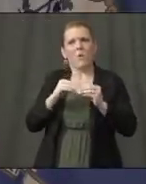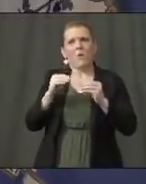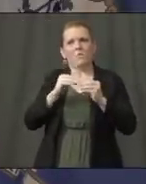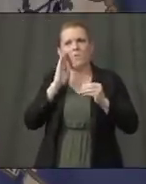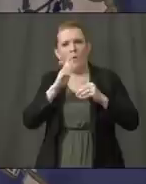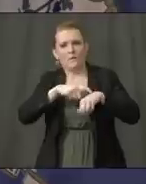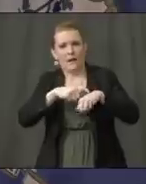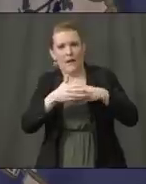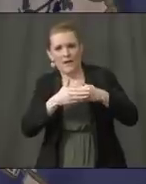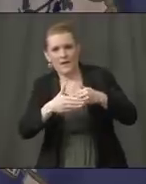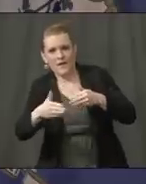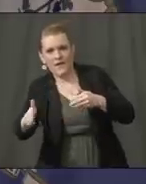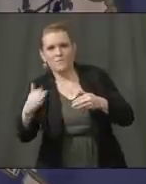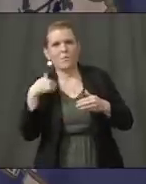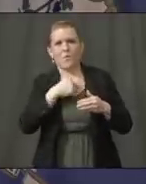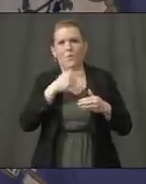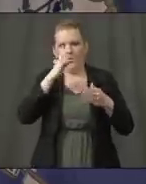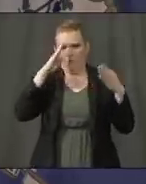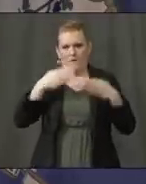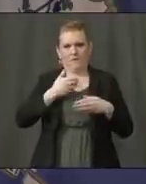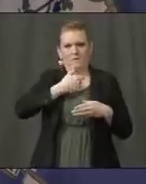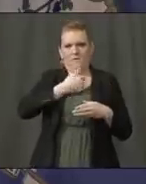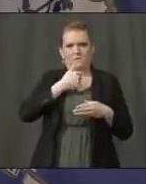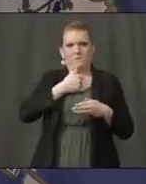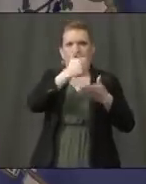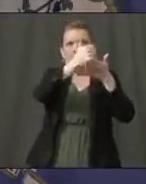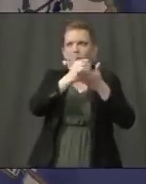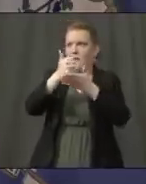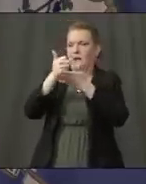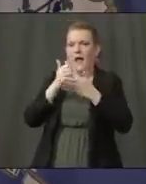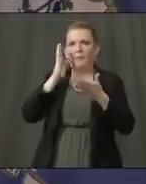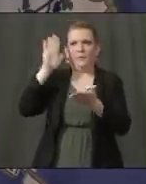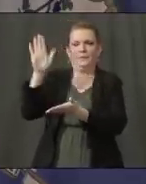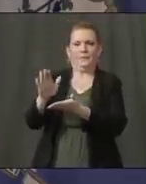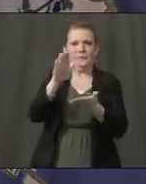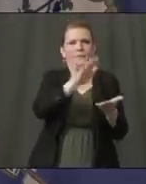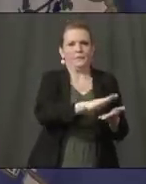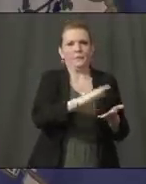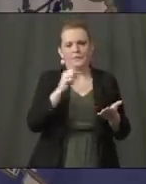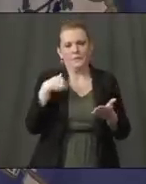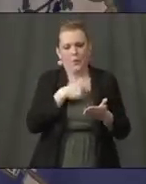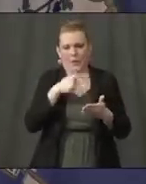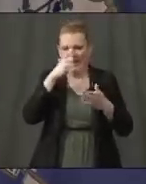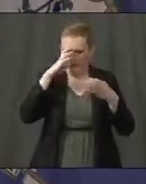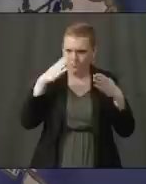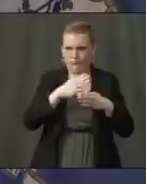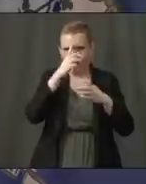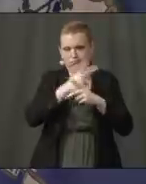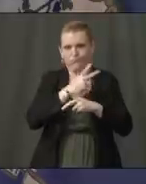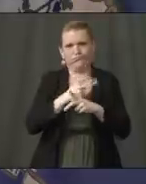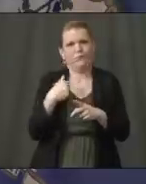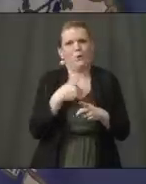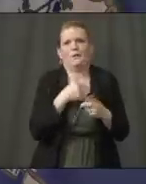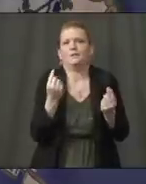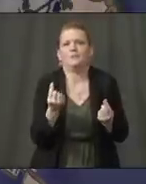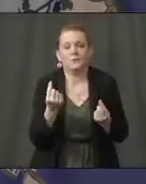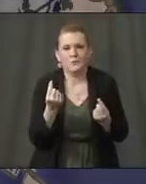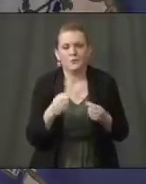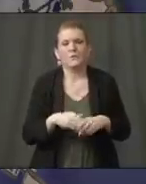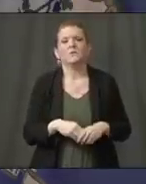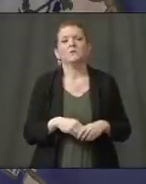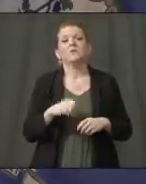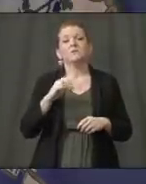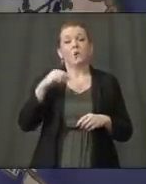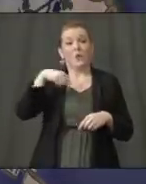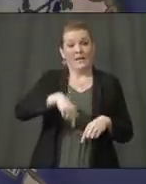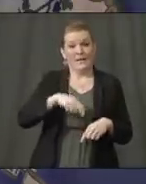do. And with that, I can tell you that our administration worked closely communicating with